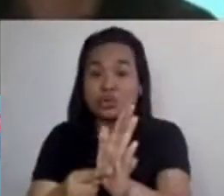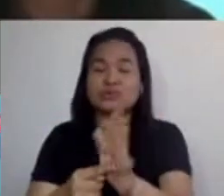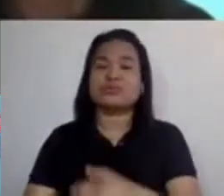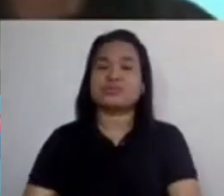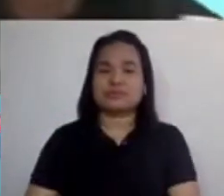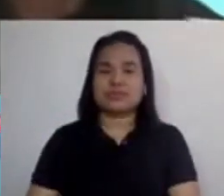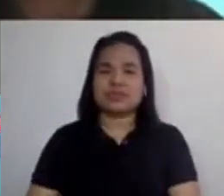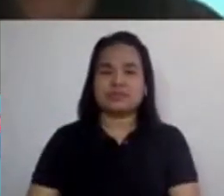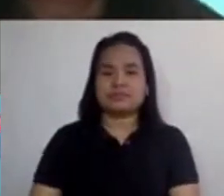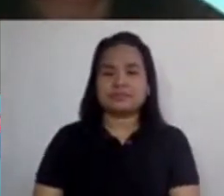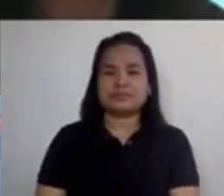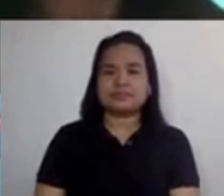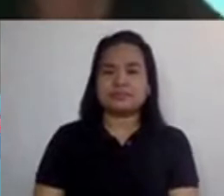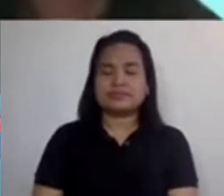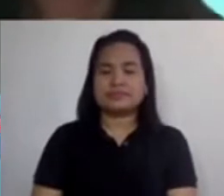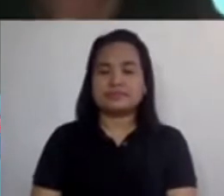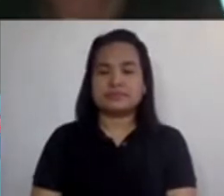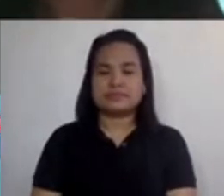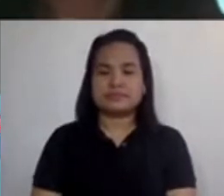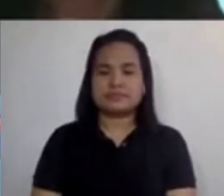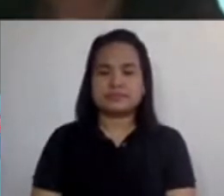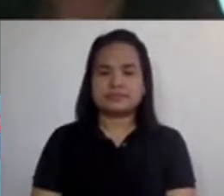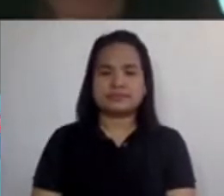our COT RPMS rubric.